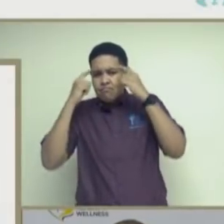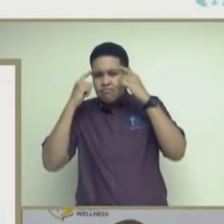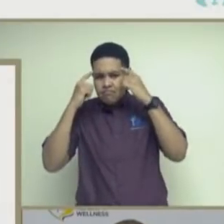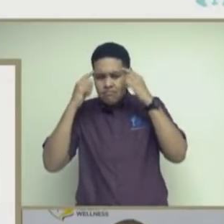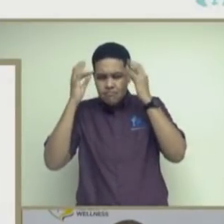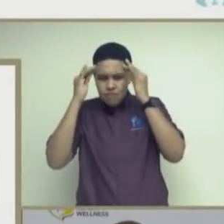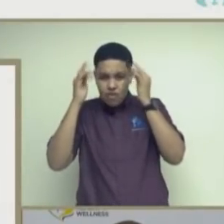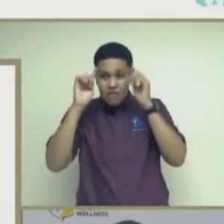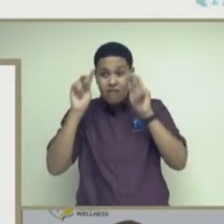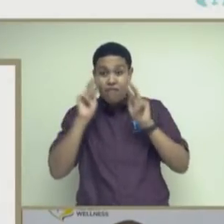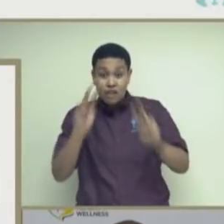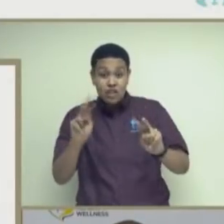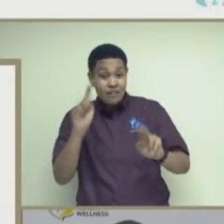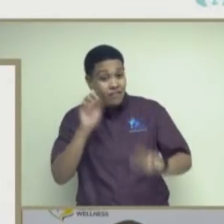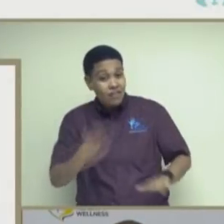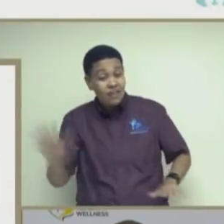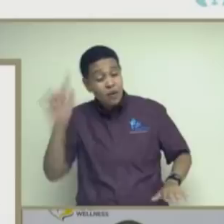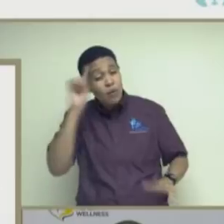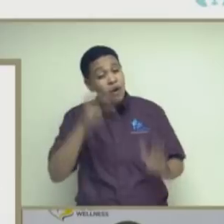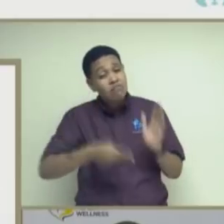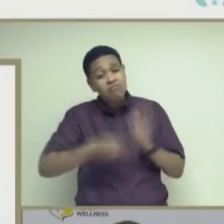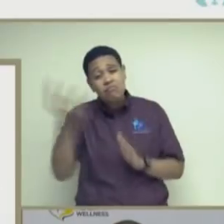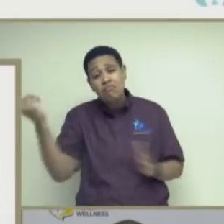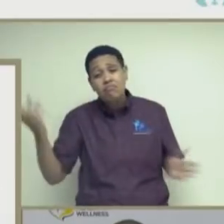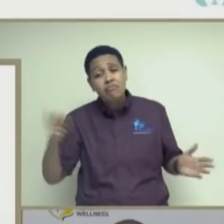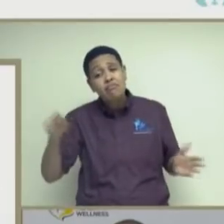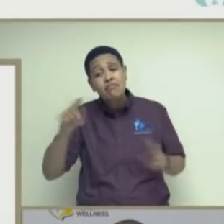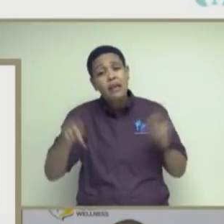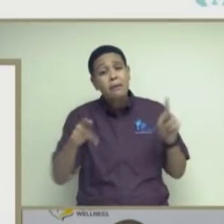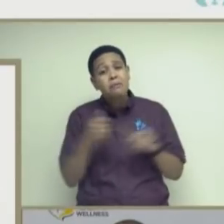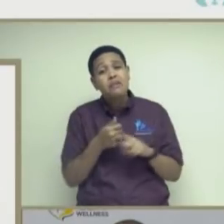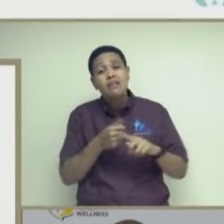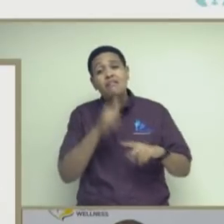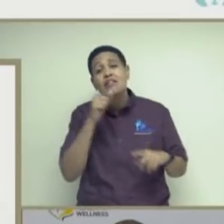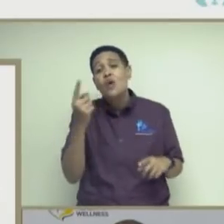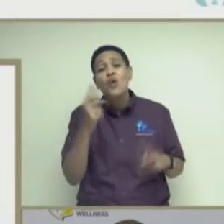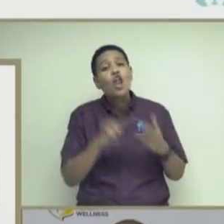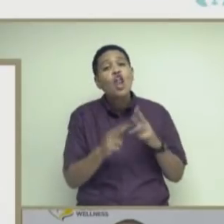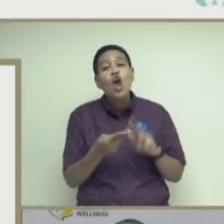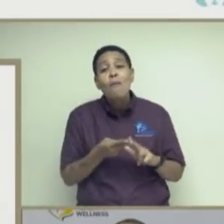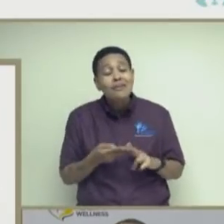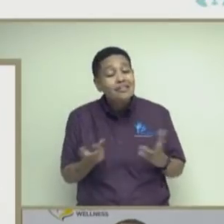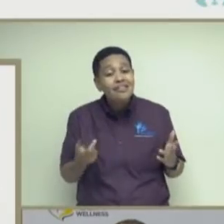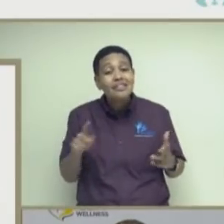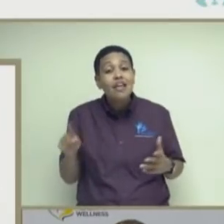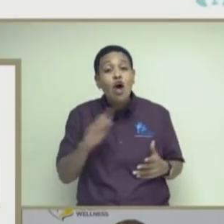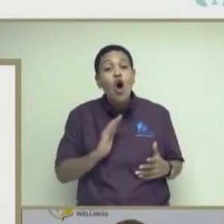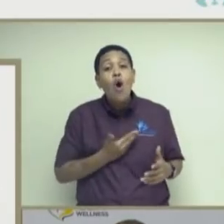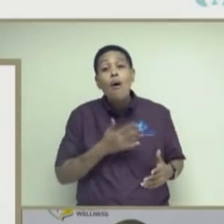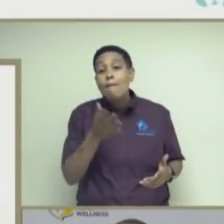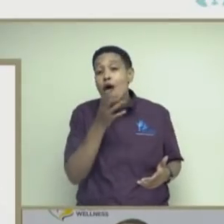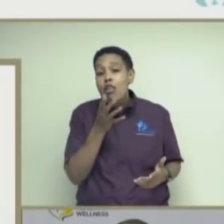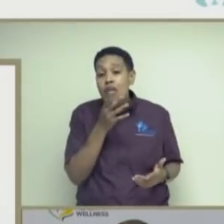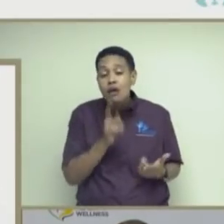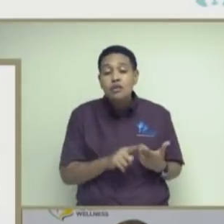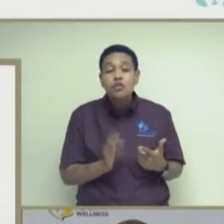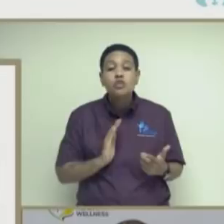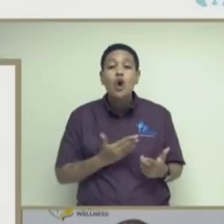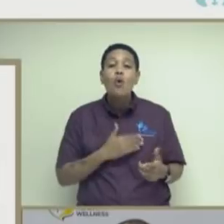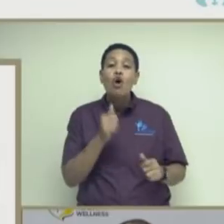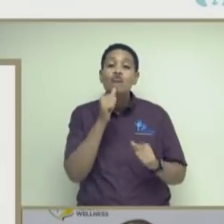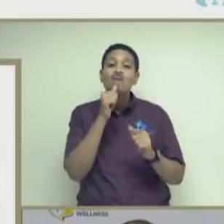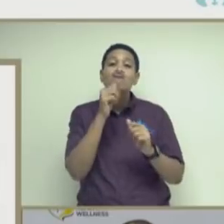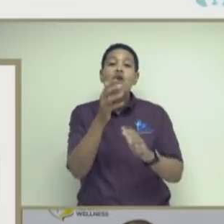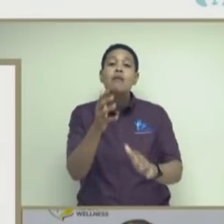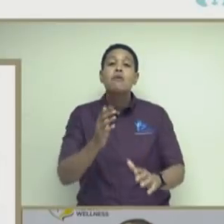vigilant, because frankly speaking, these persons are not just numbers. They are our mothers, our grandmothers,